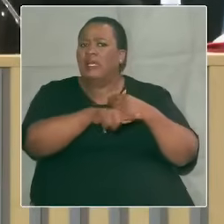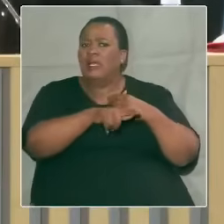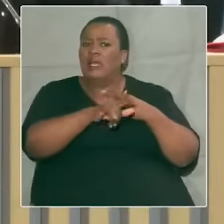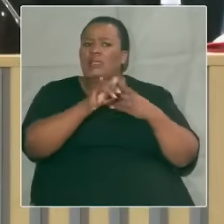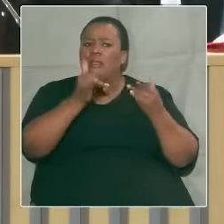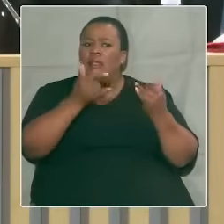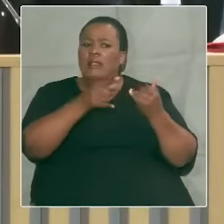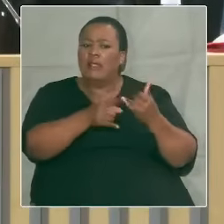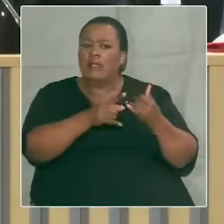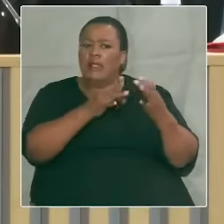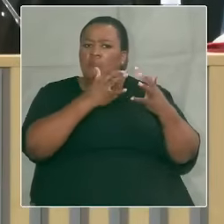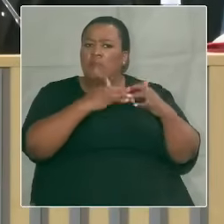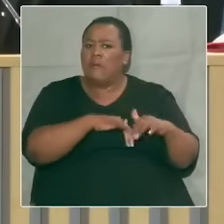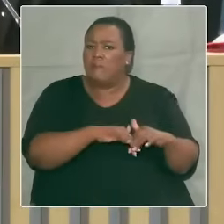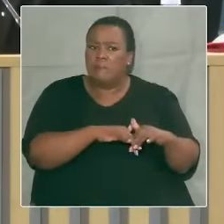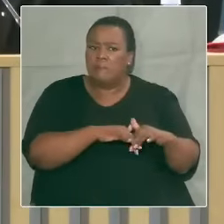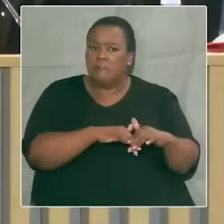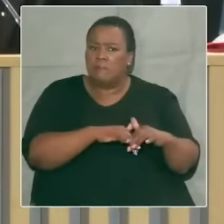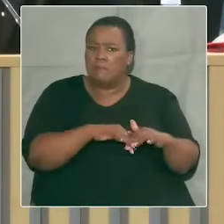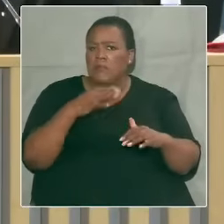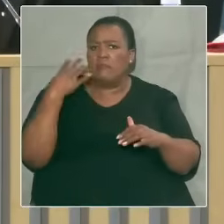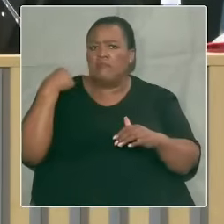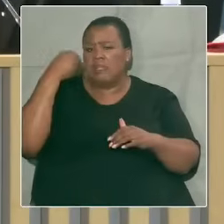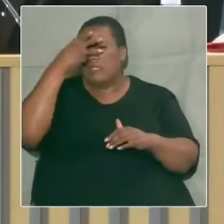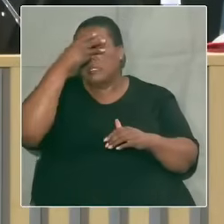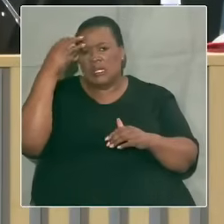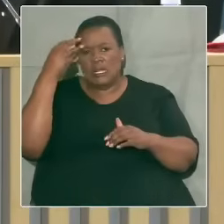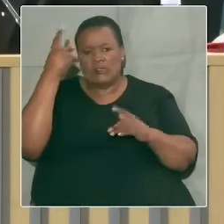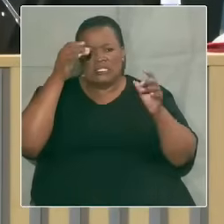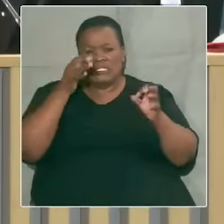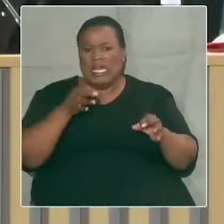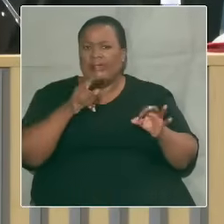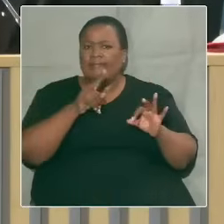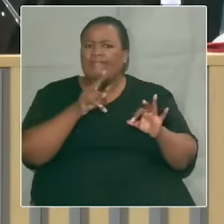the positive remarks by Minister Cele?